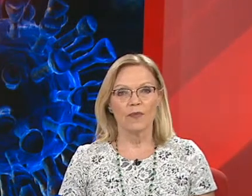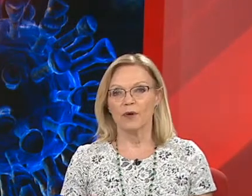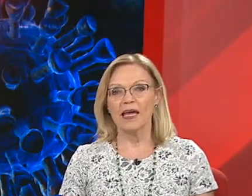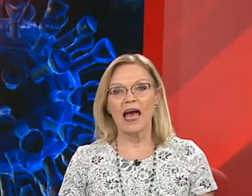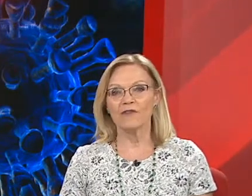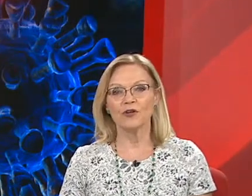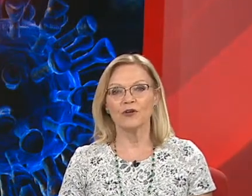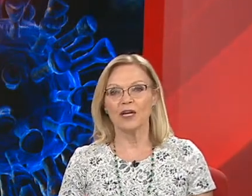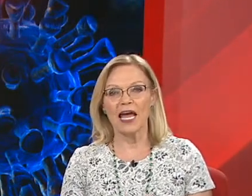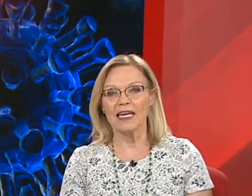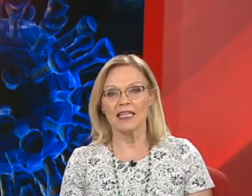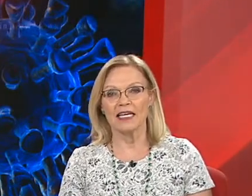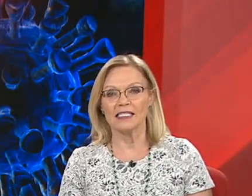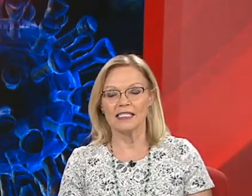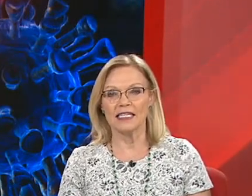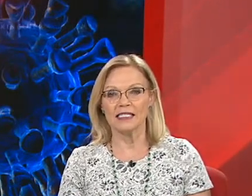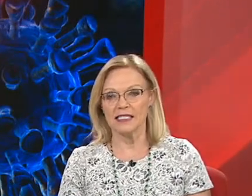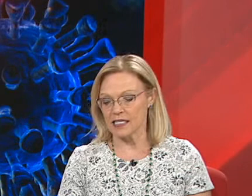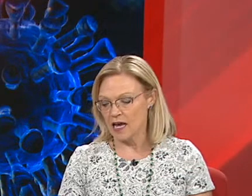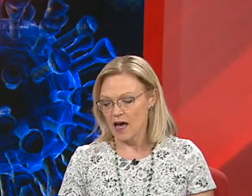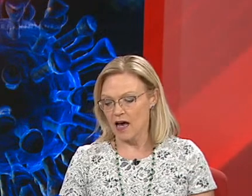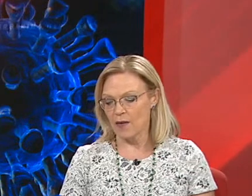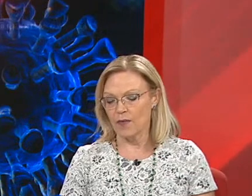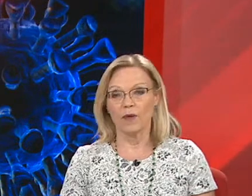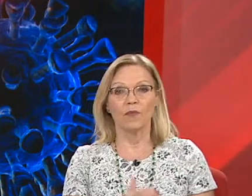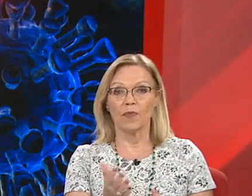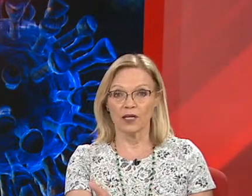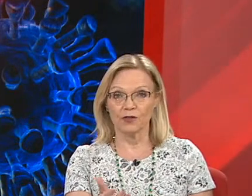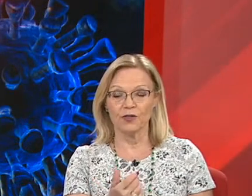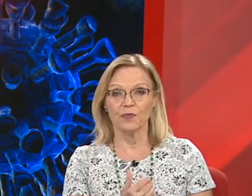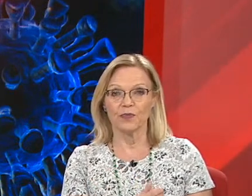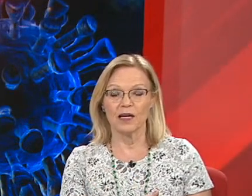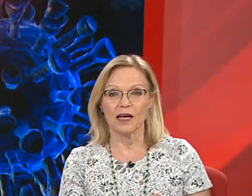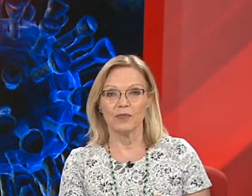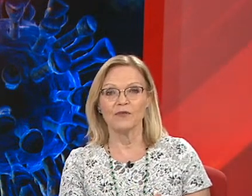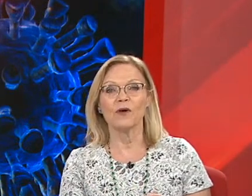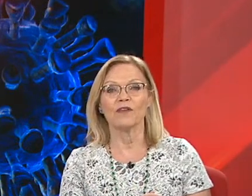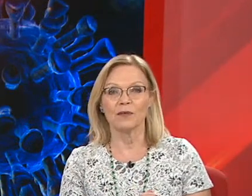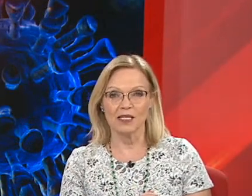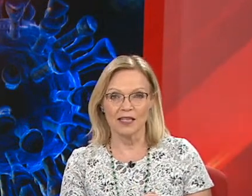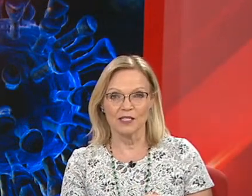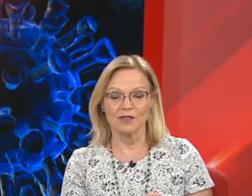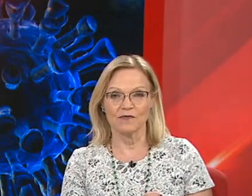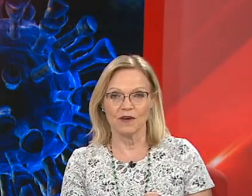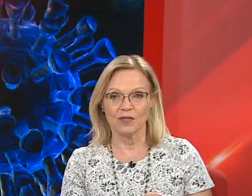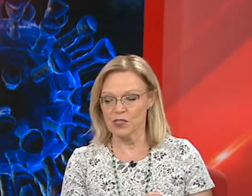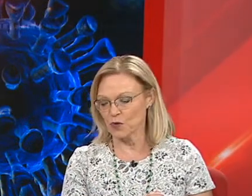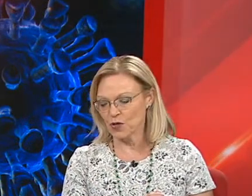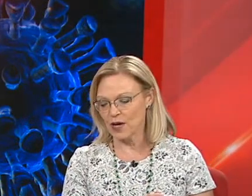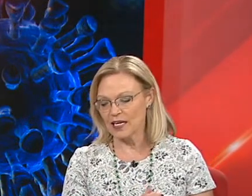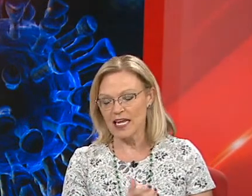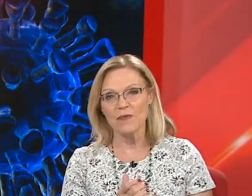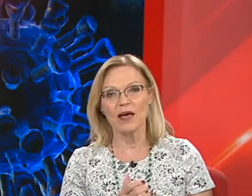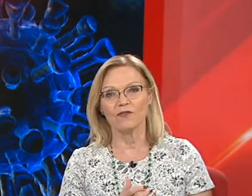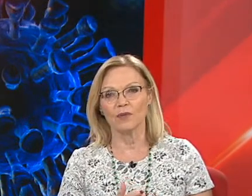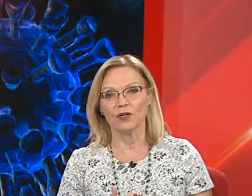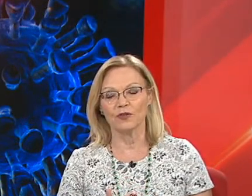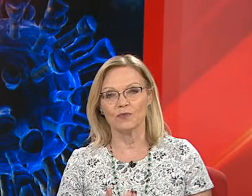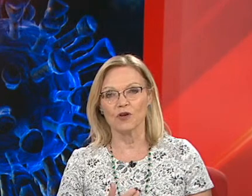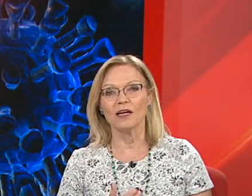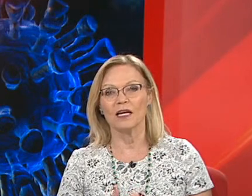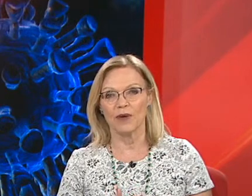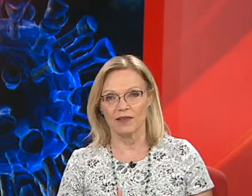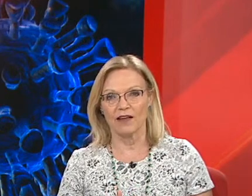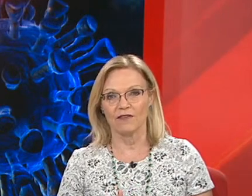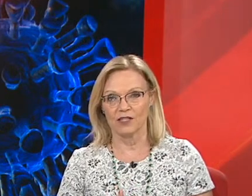ago, but we haven't heard anything since. But a group, I believe you have an update from this morning. You got an email from a